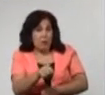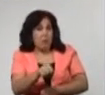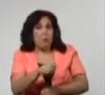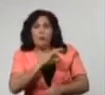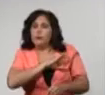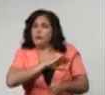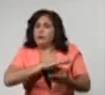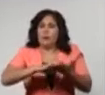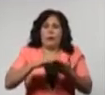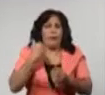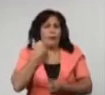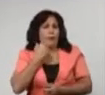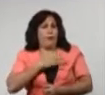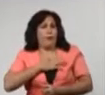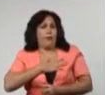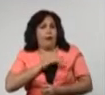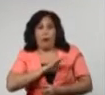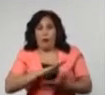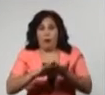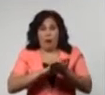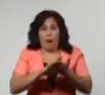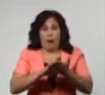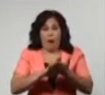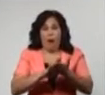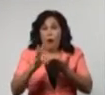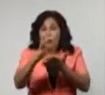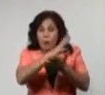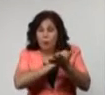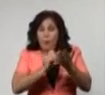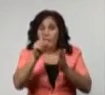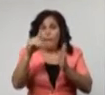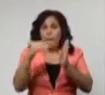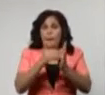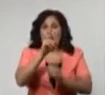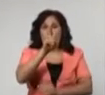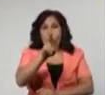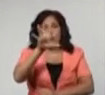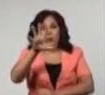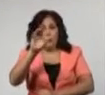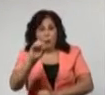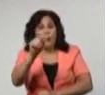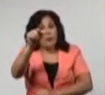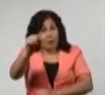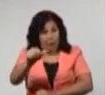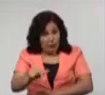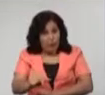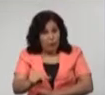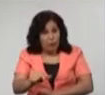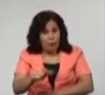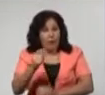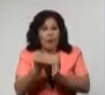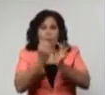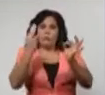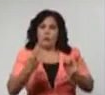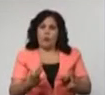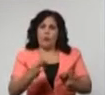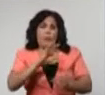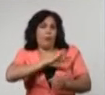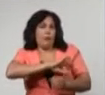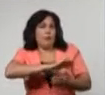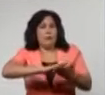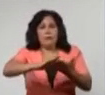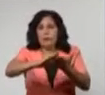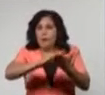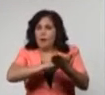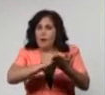confirmed cases. There are still 99 cases in which the source of the virus has